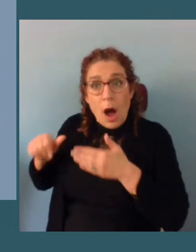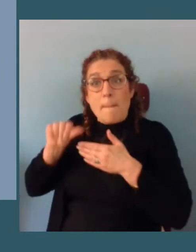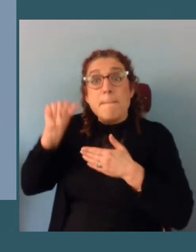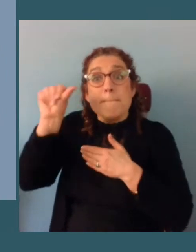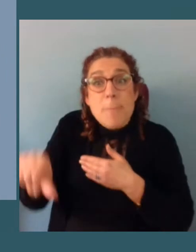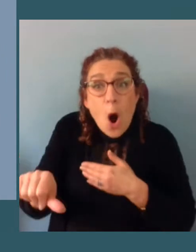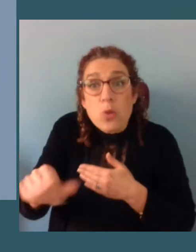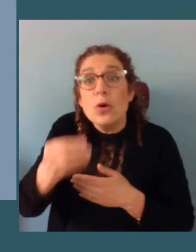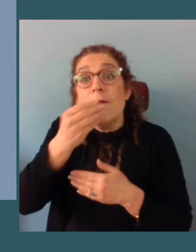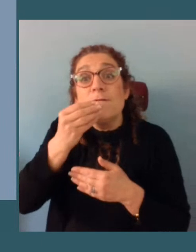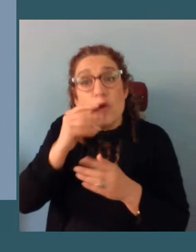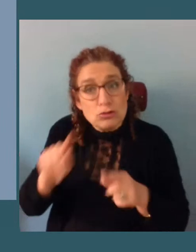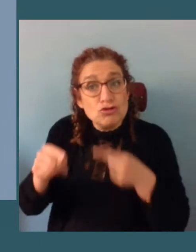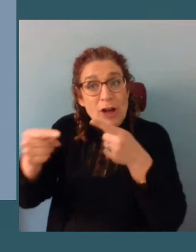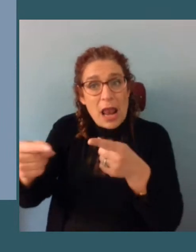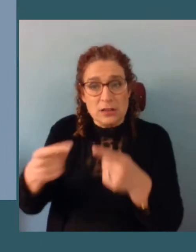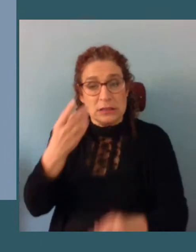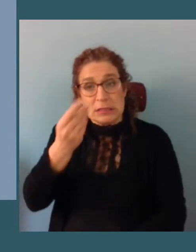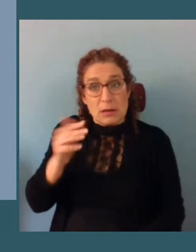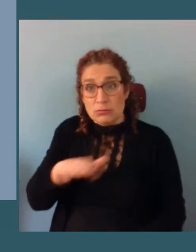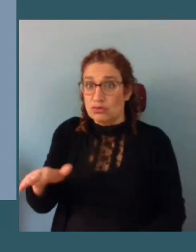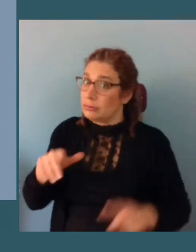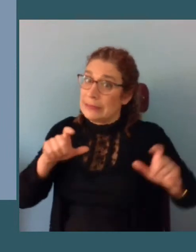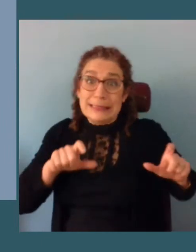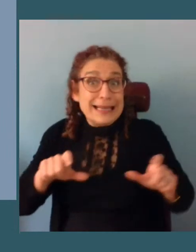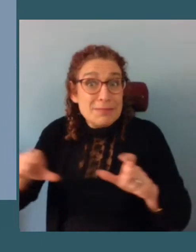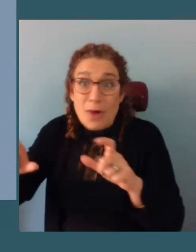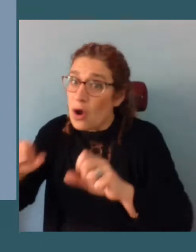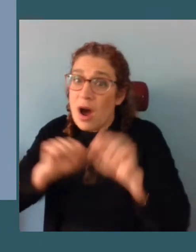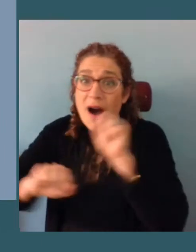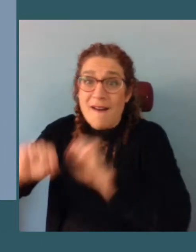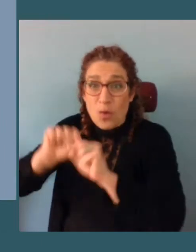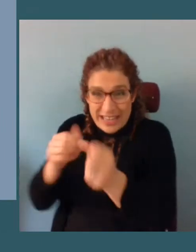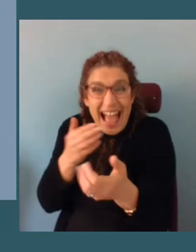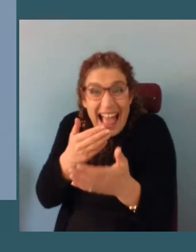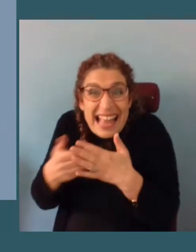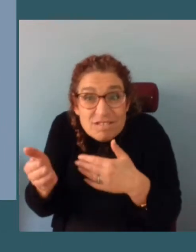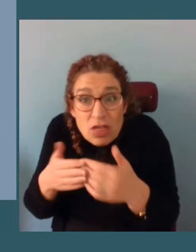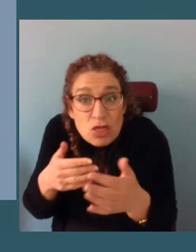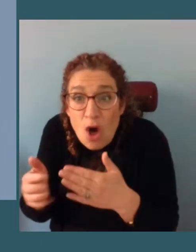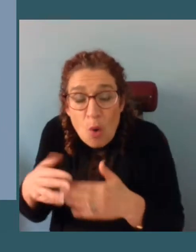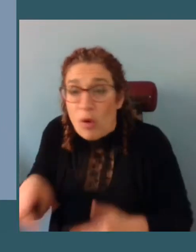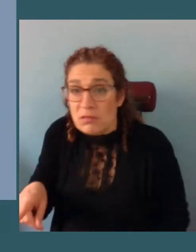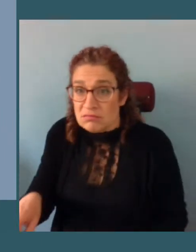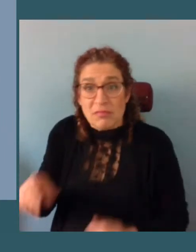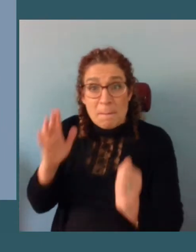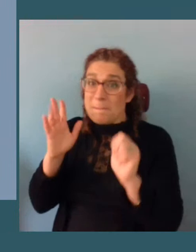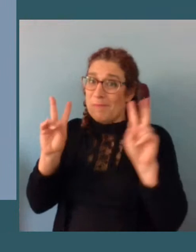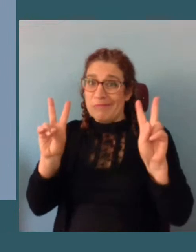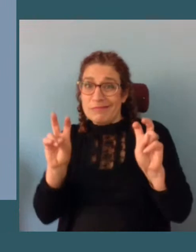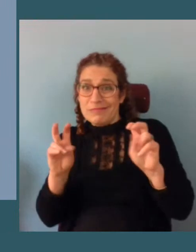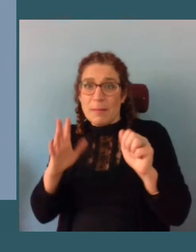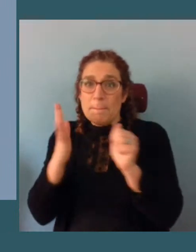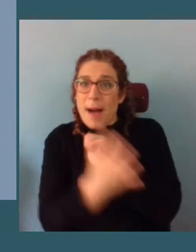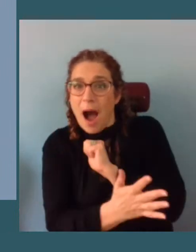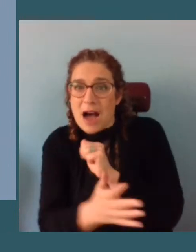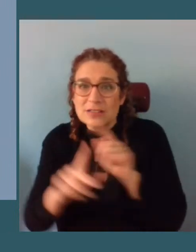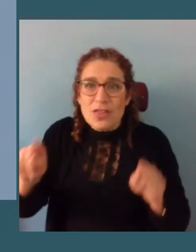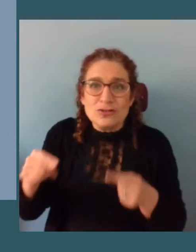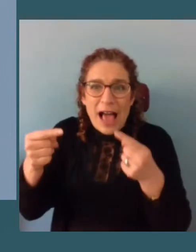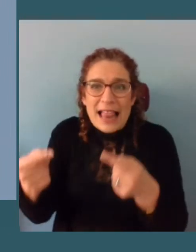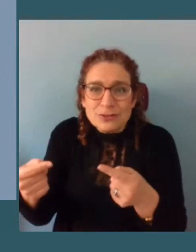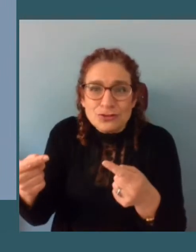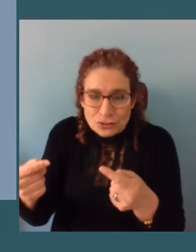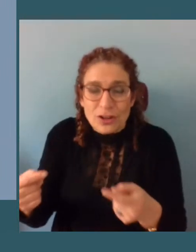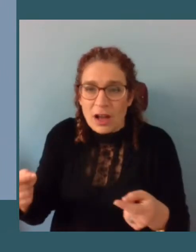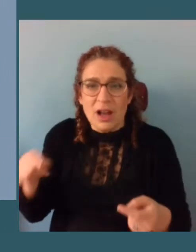children will continue to avoid foods even if they have have passed a challenge. And, you know, there's